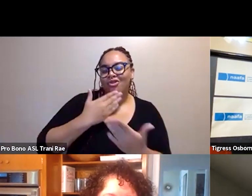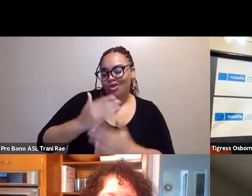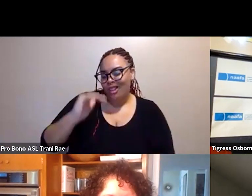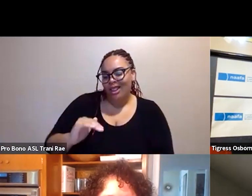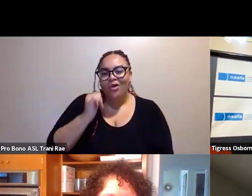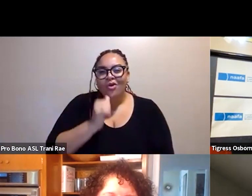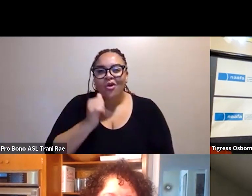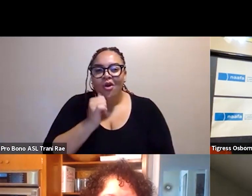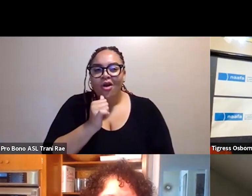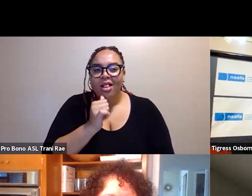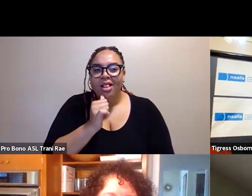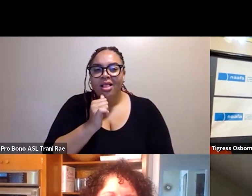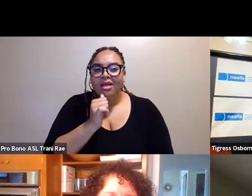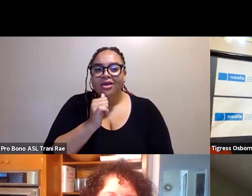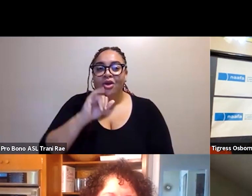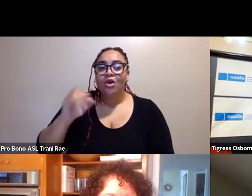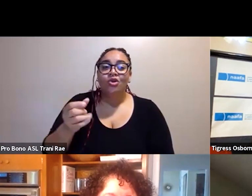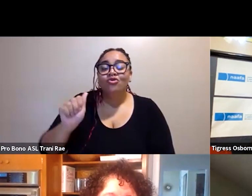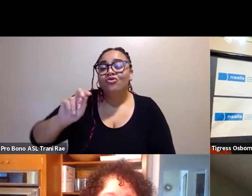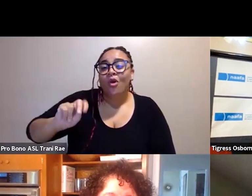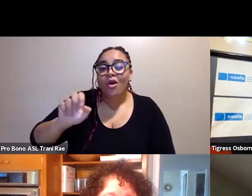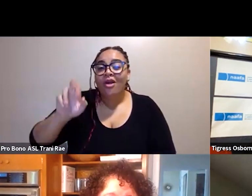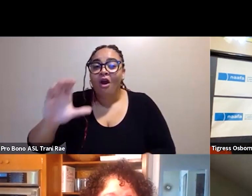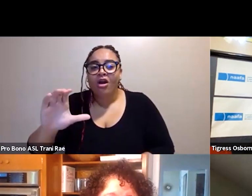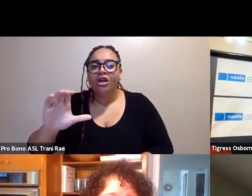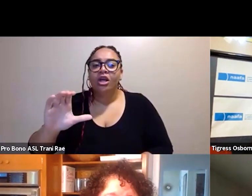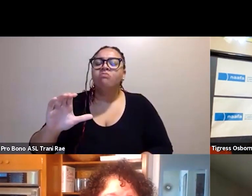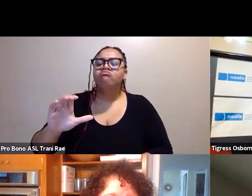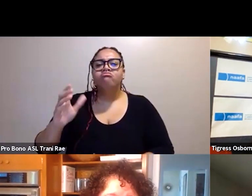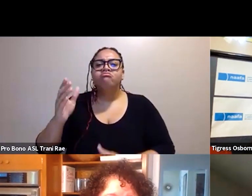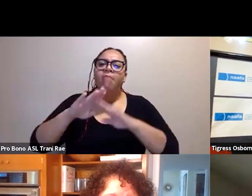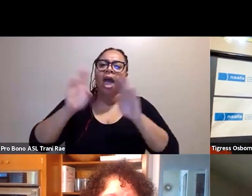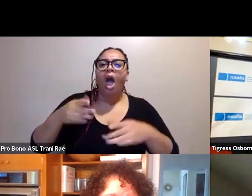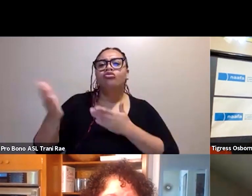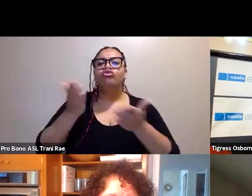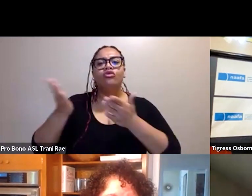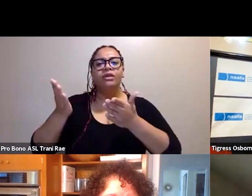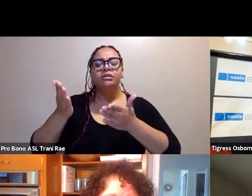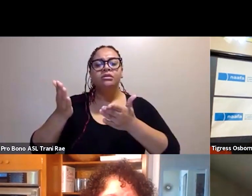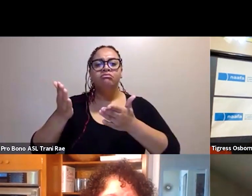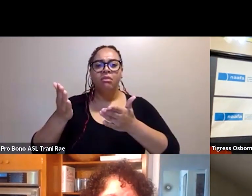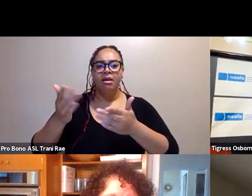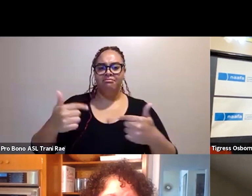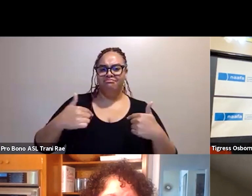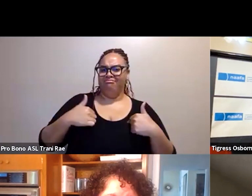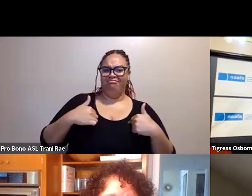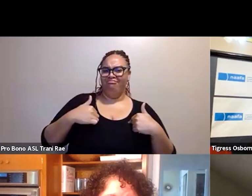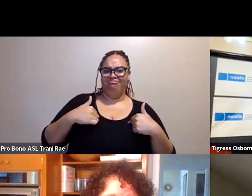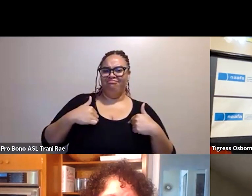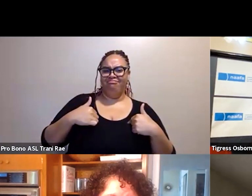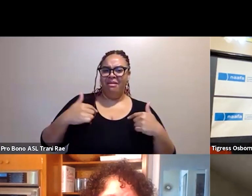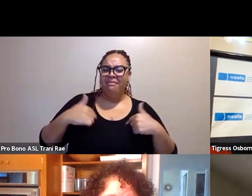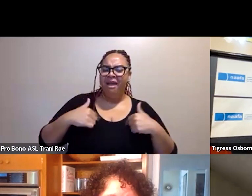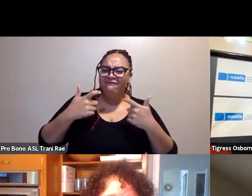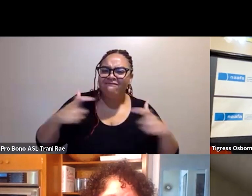Joan of Arc, obedient house servant, anthropological Venus. My fat, strong,